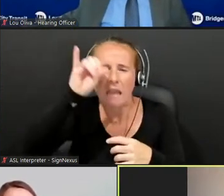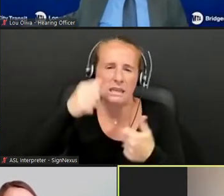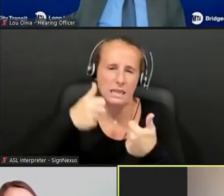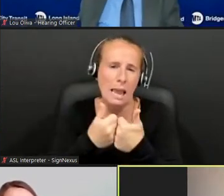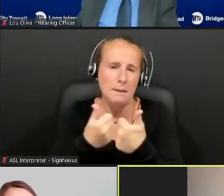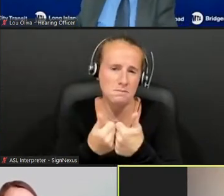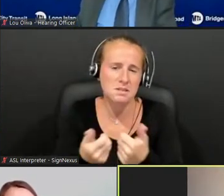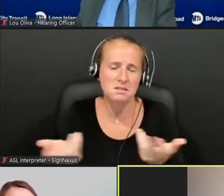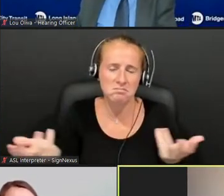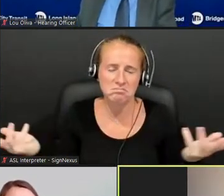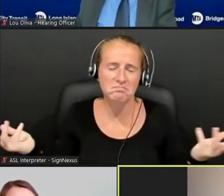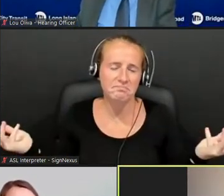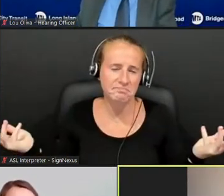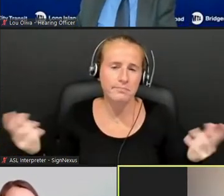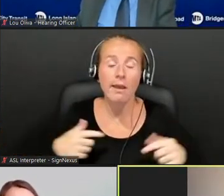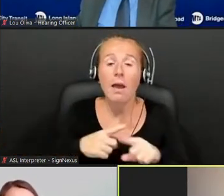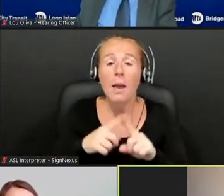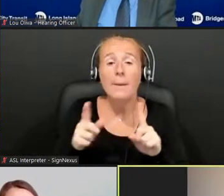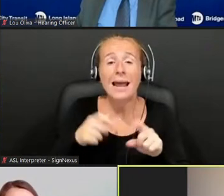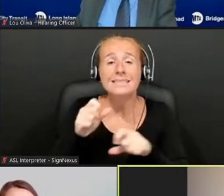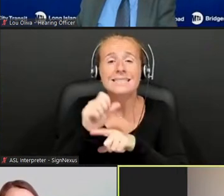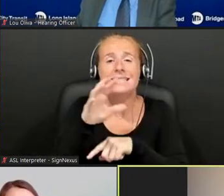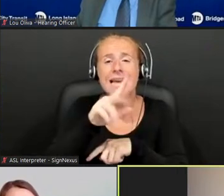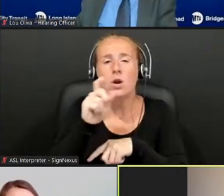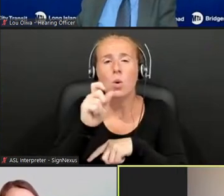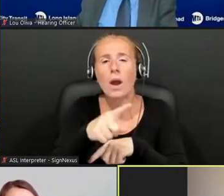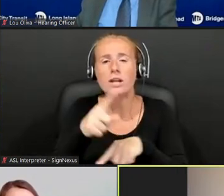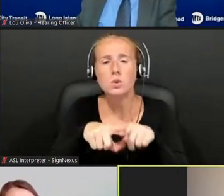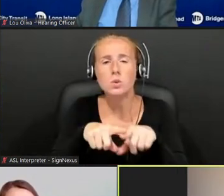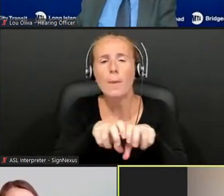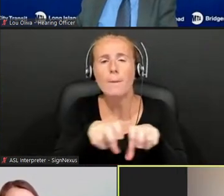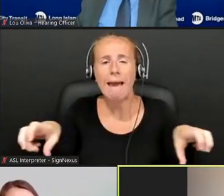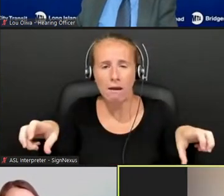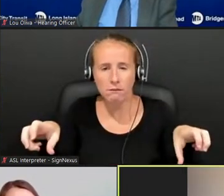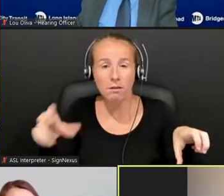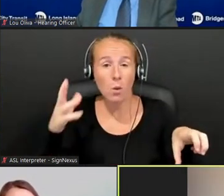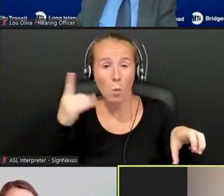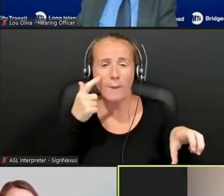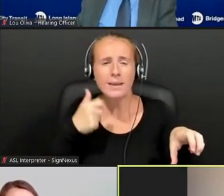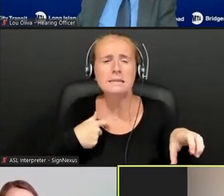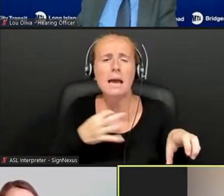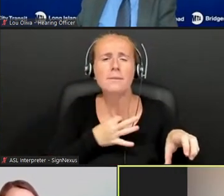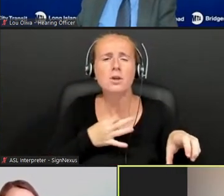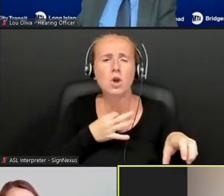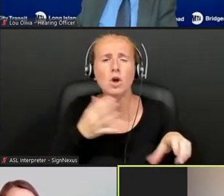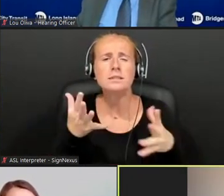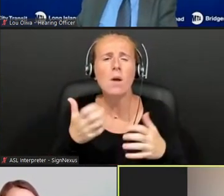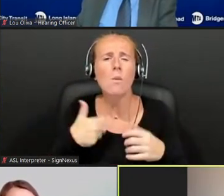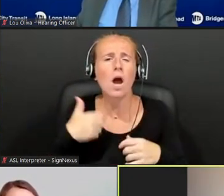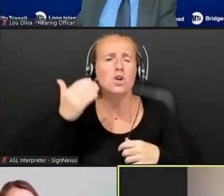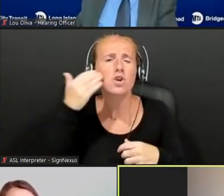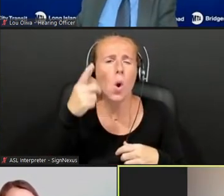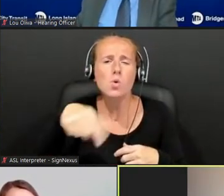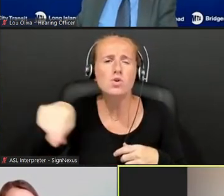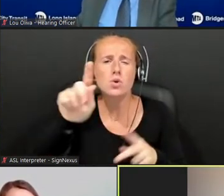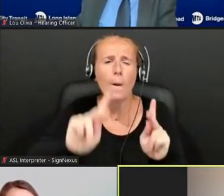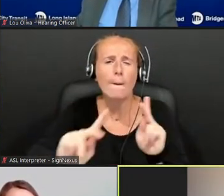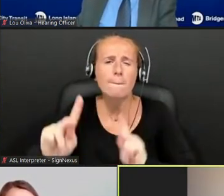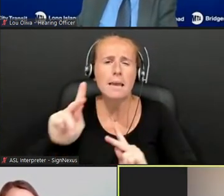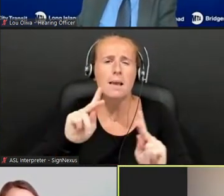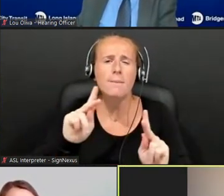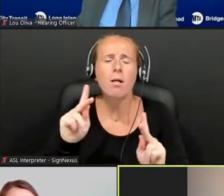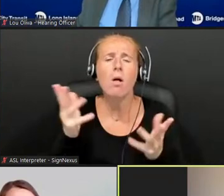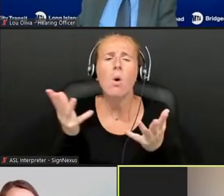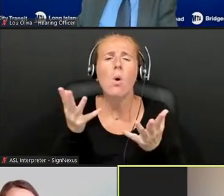I had submitted a question to the panel because I'd like to know you folks reside